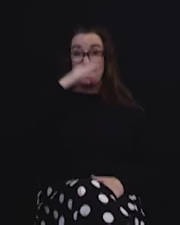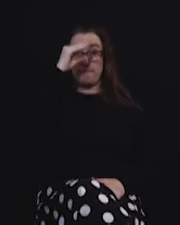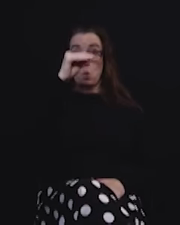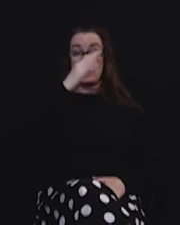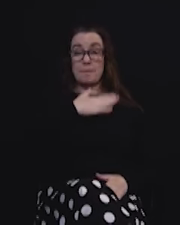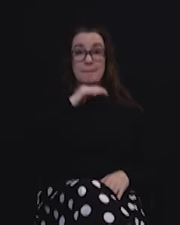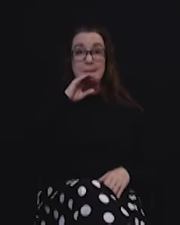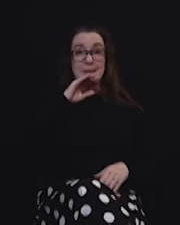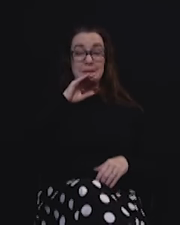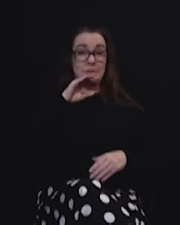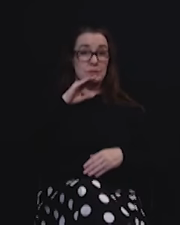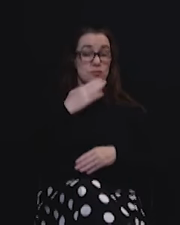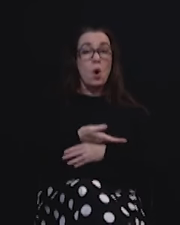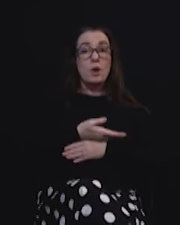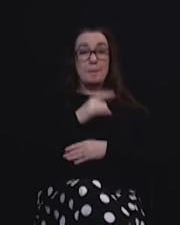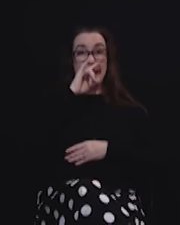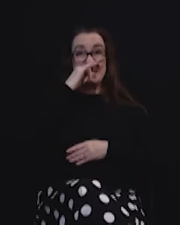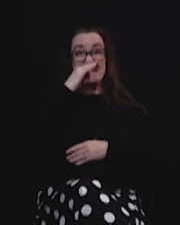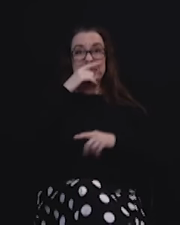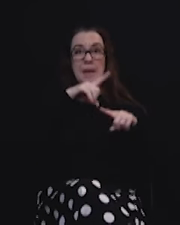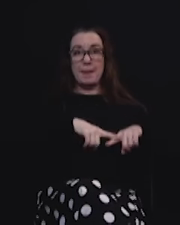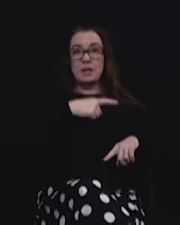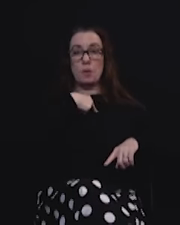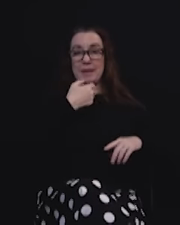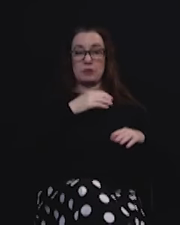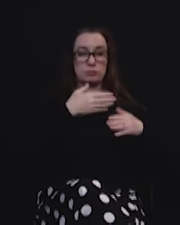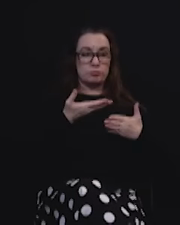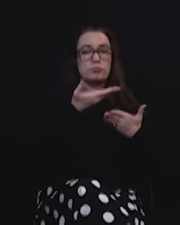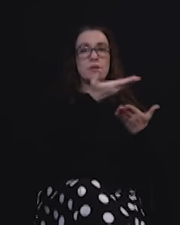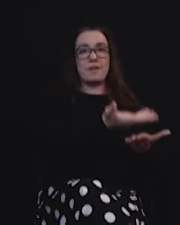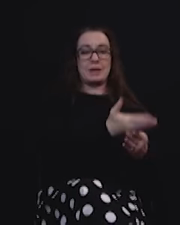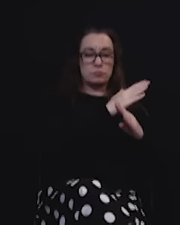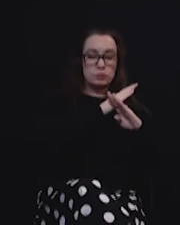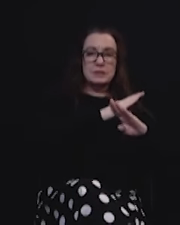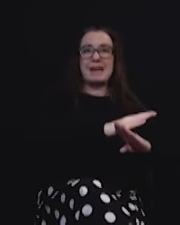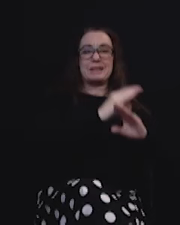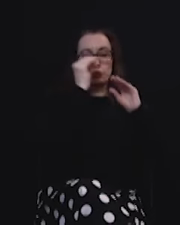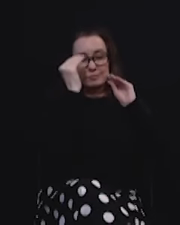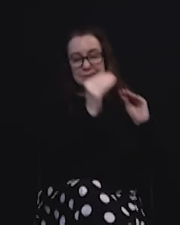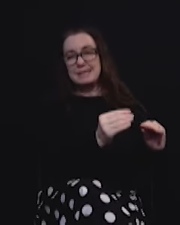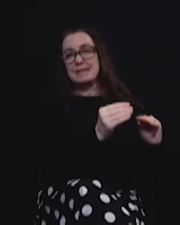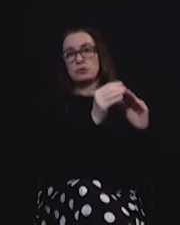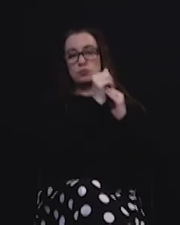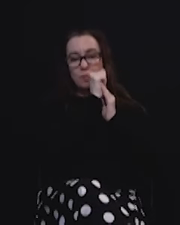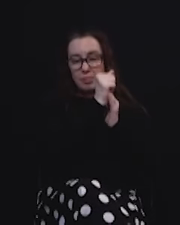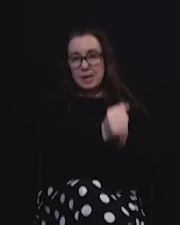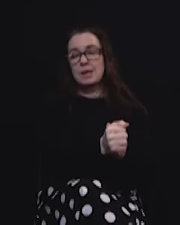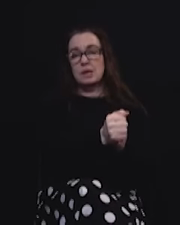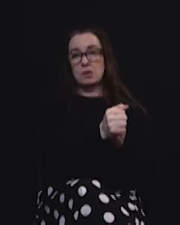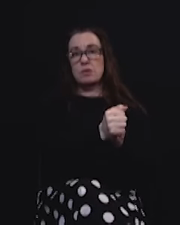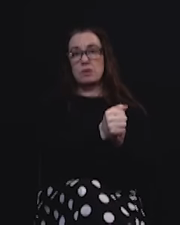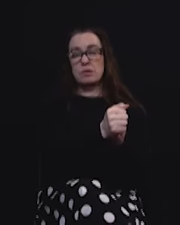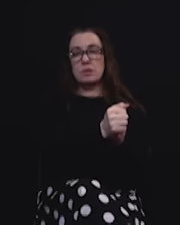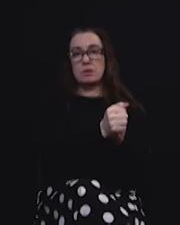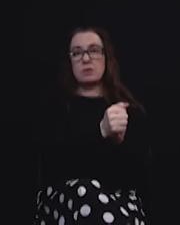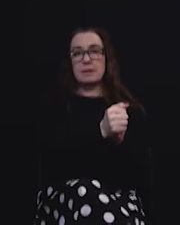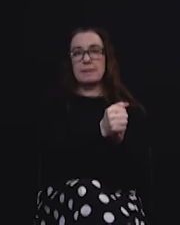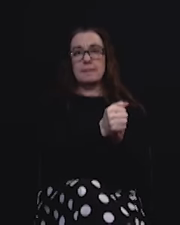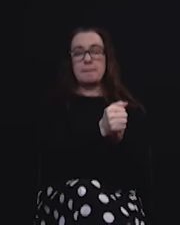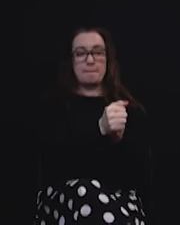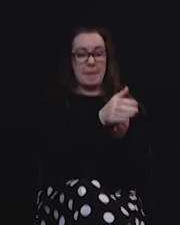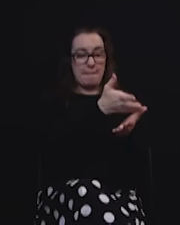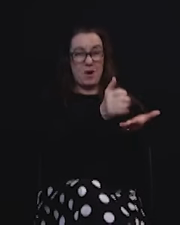daughter, my kids depend upon me to provide, to protect, to teach them, to lead them. And